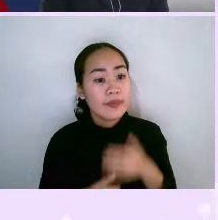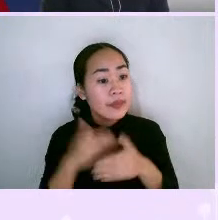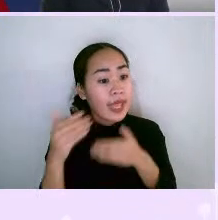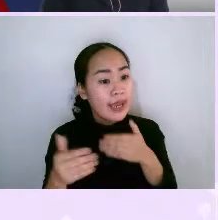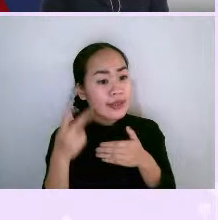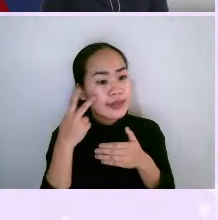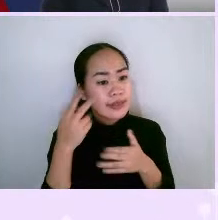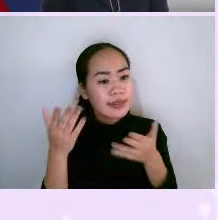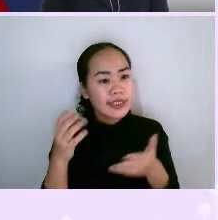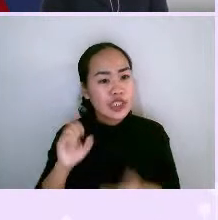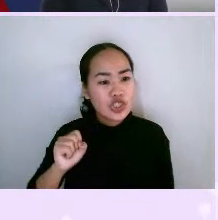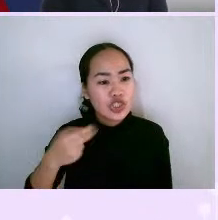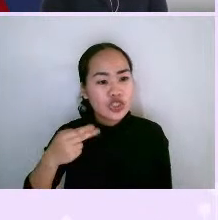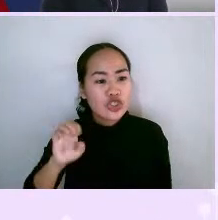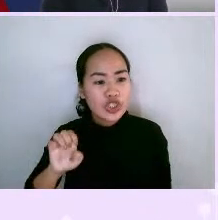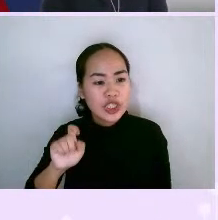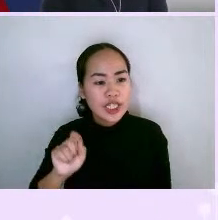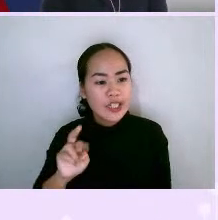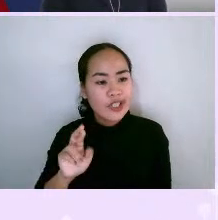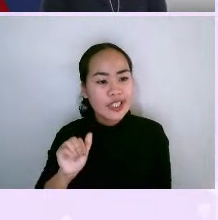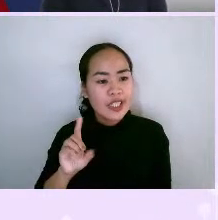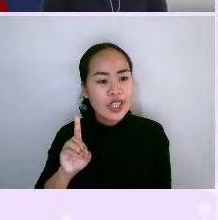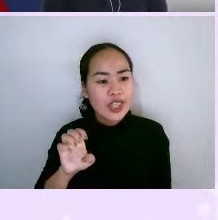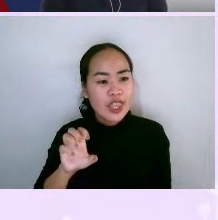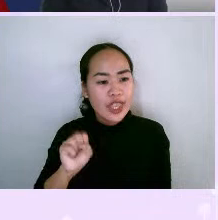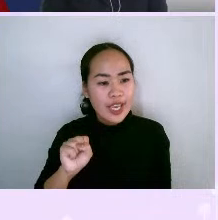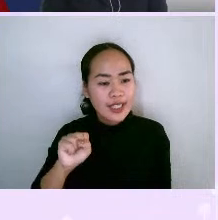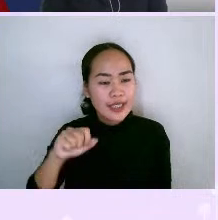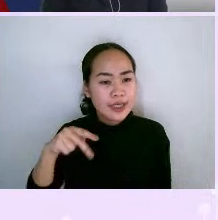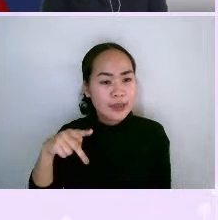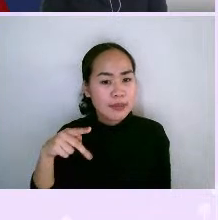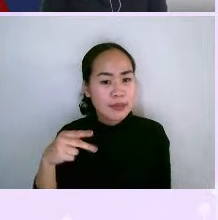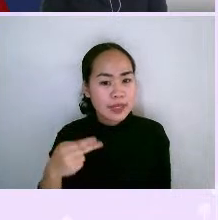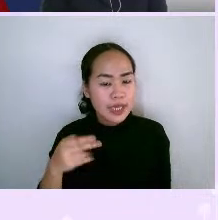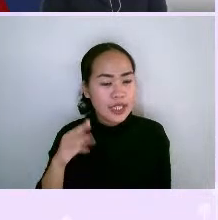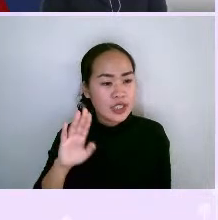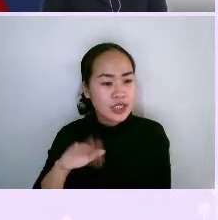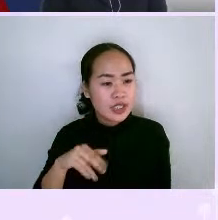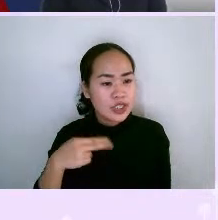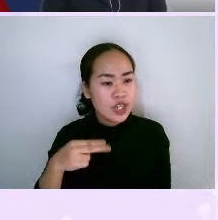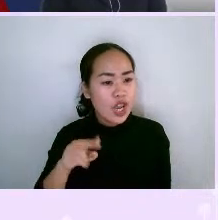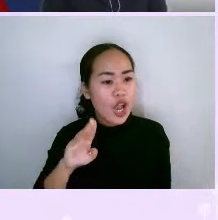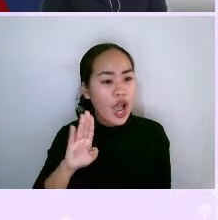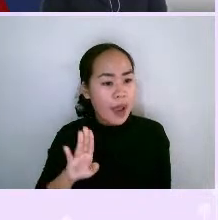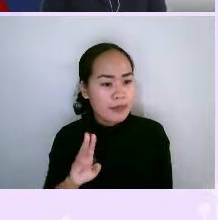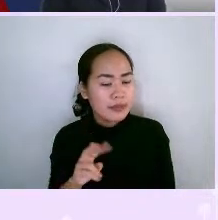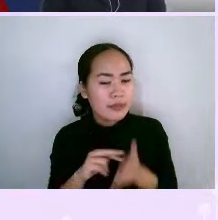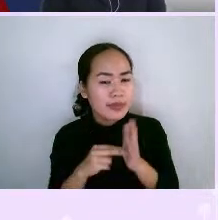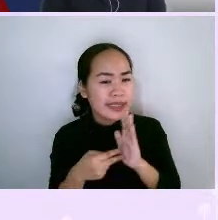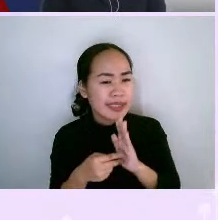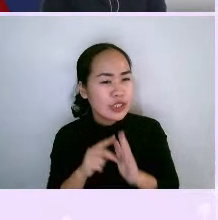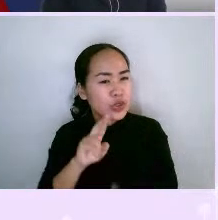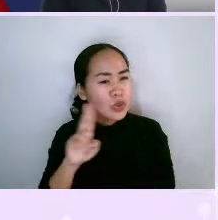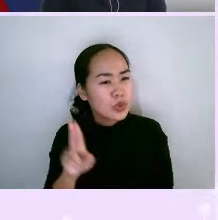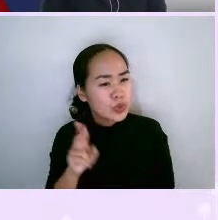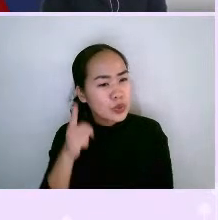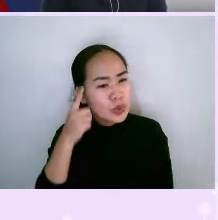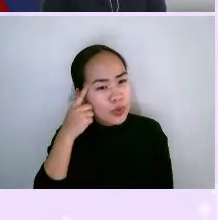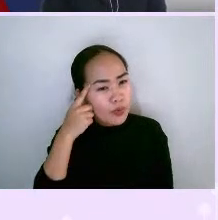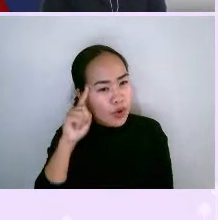She Trades PH Hub. This one is a decentralized platform for